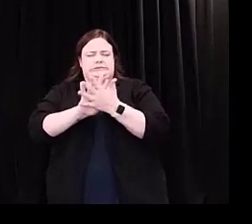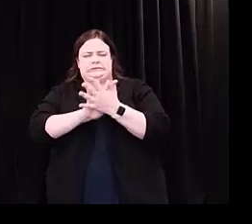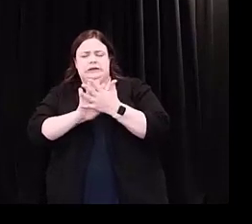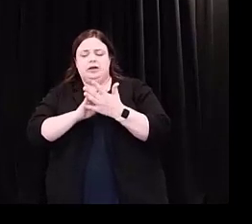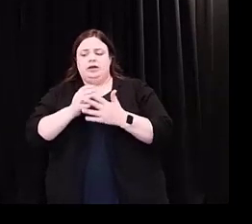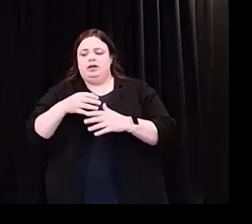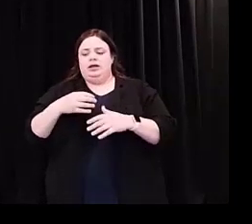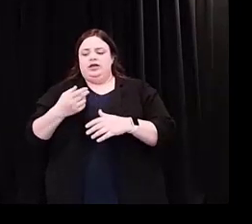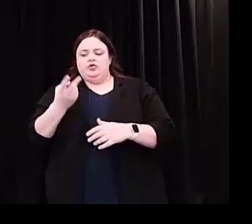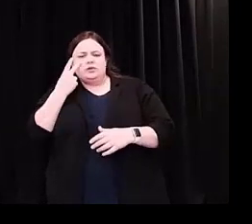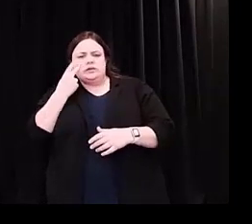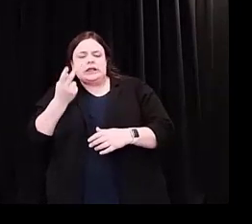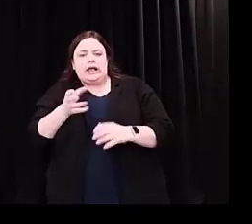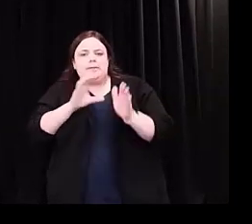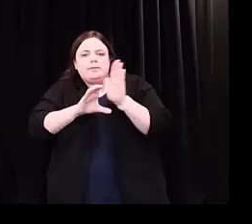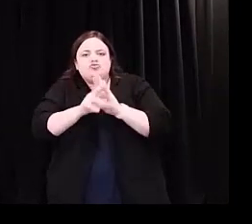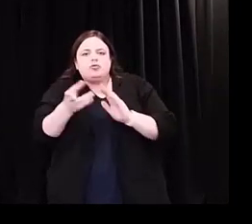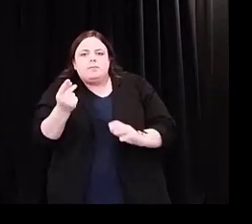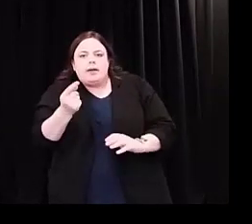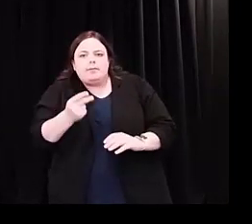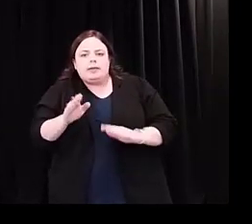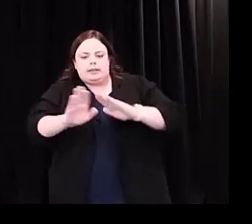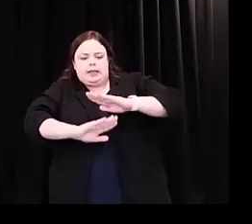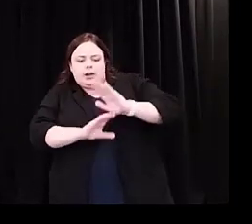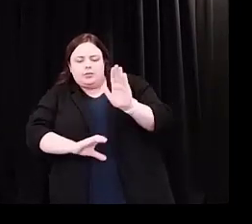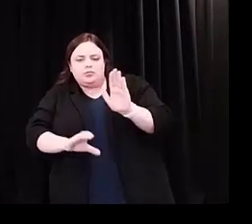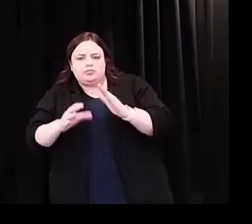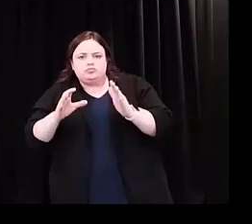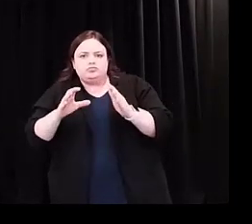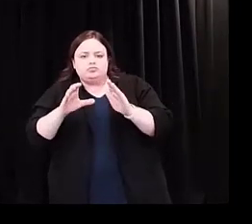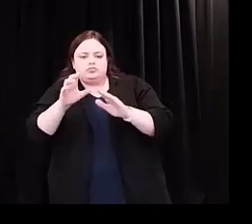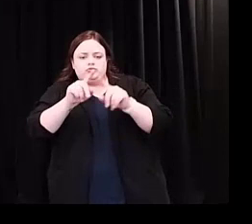see a picture of a puppy at the bottom of the screen and a lot of